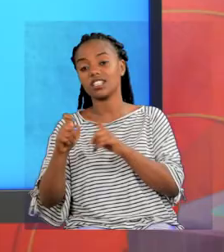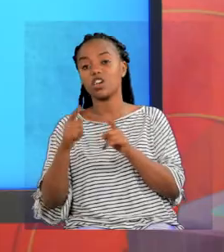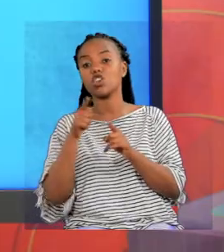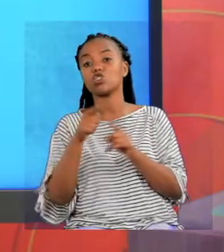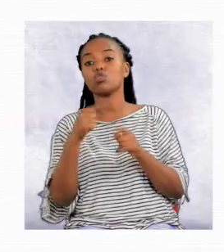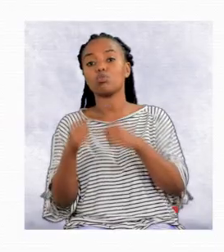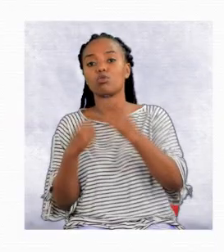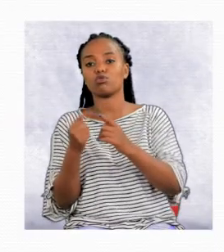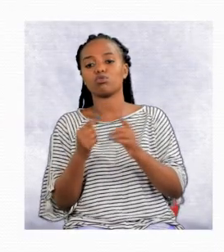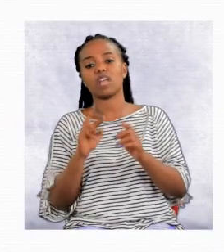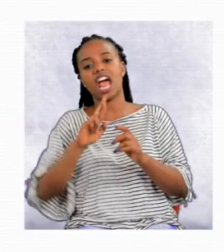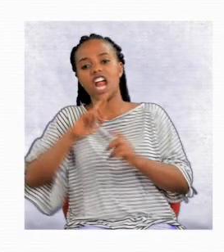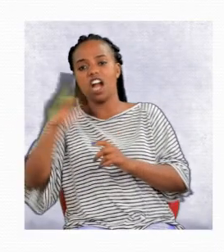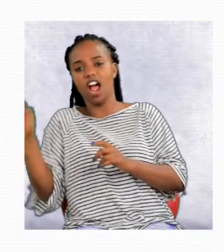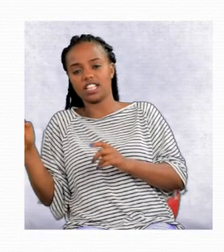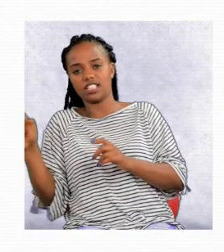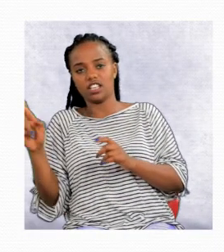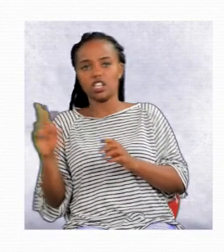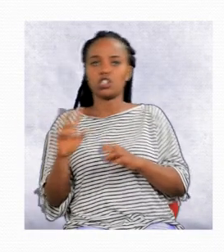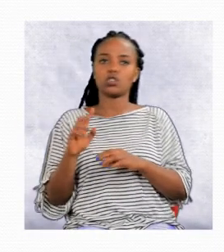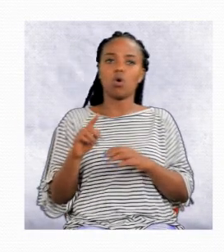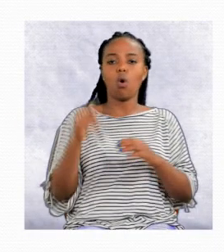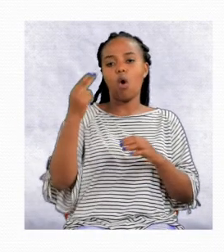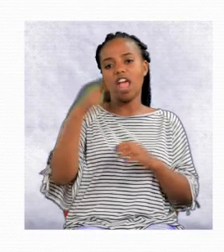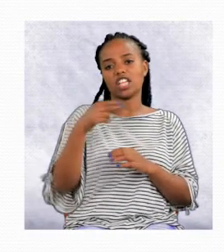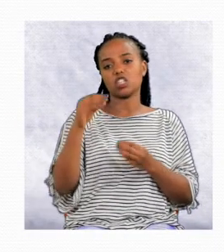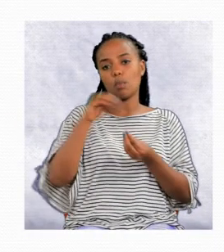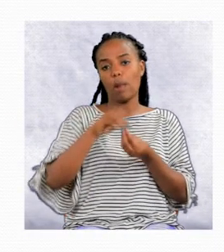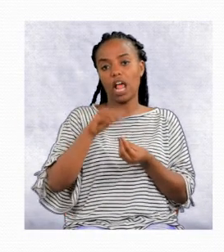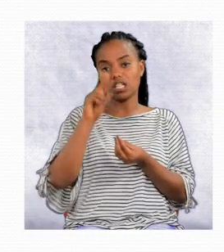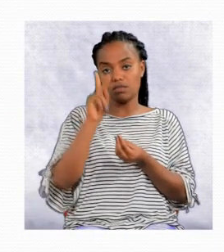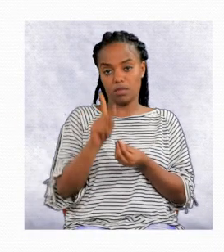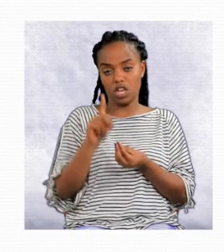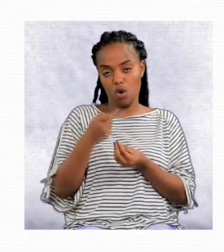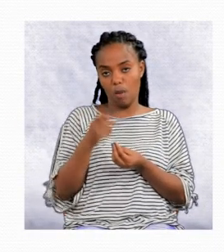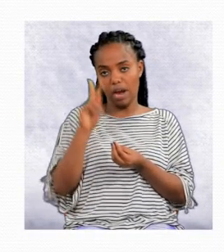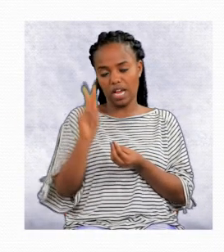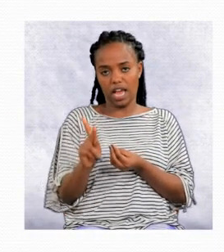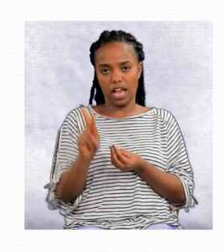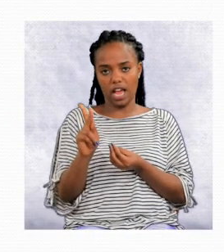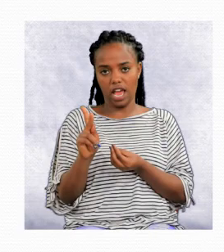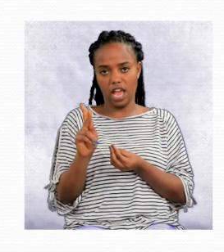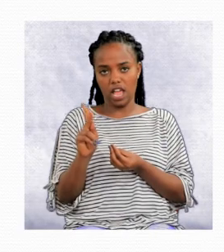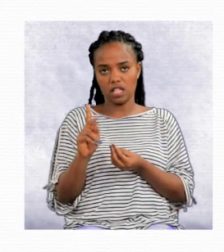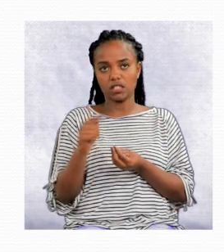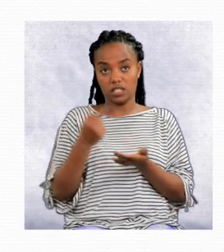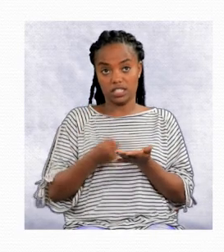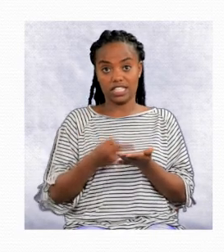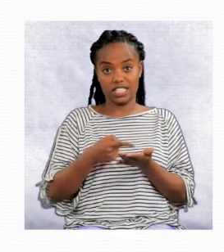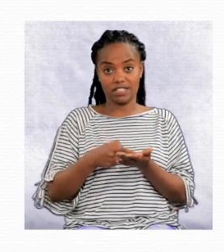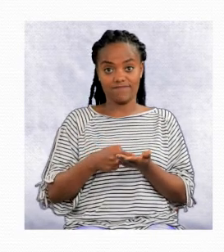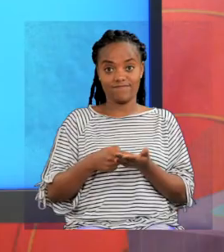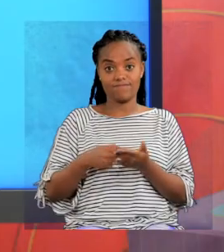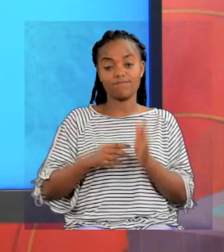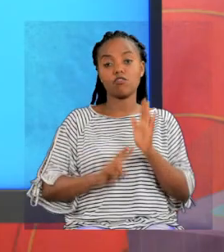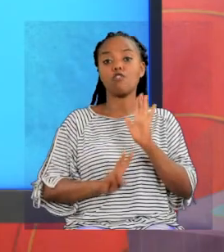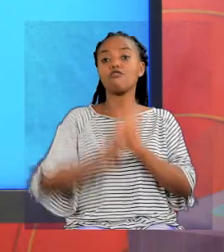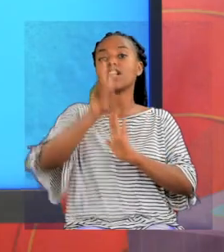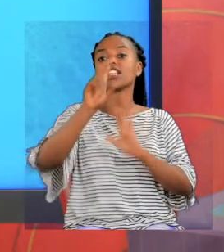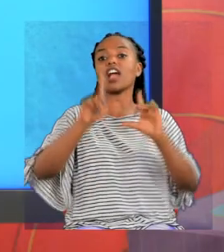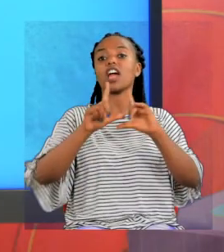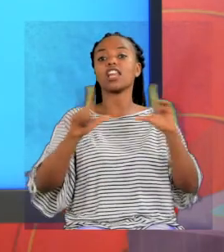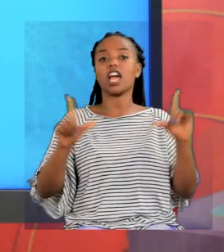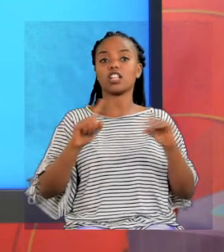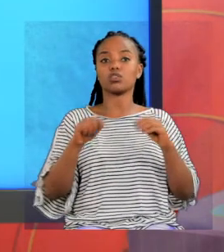to the right, so you have this point to be this h plus p comma k. So since it's a vertical line, the equation